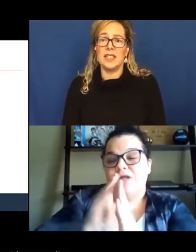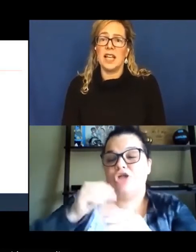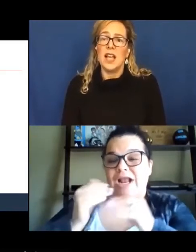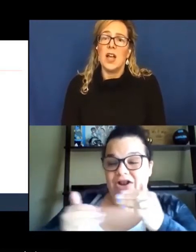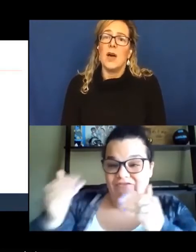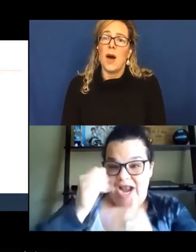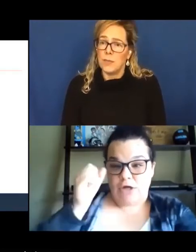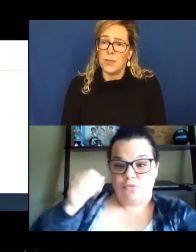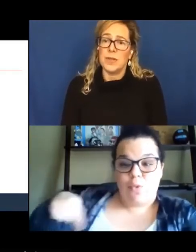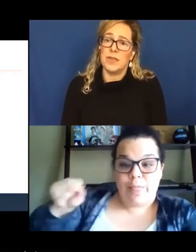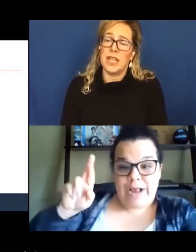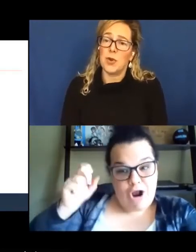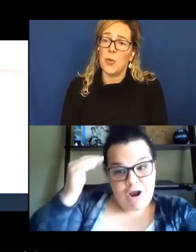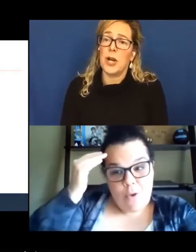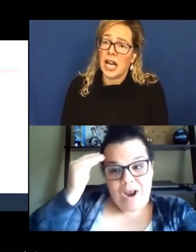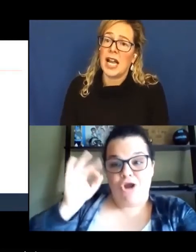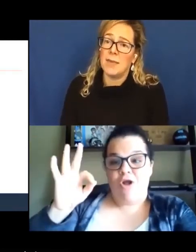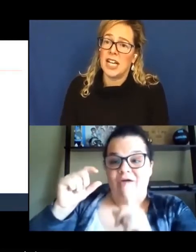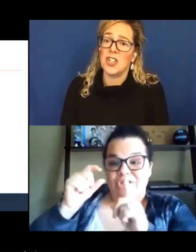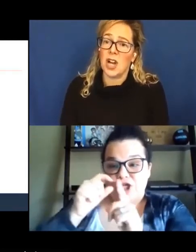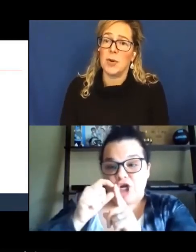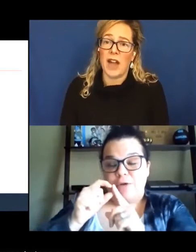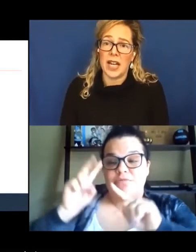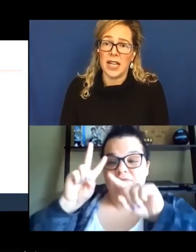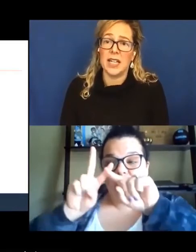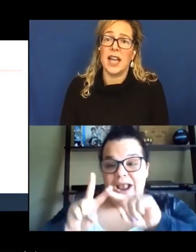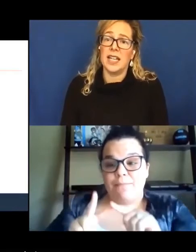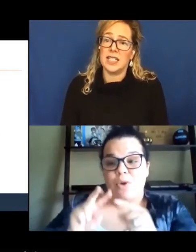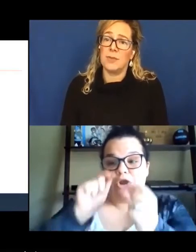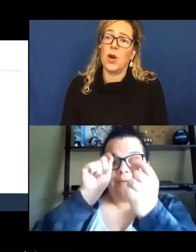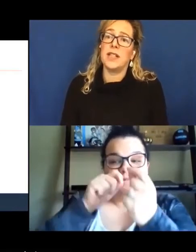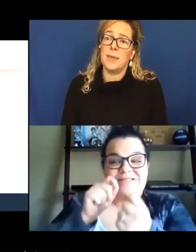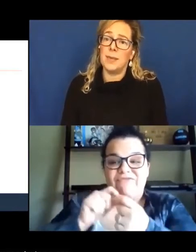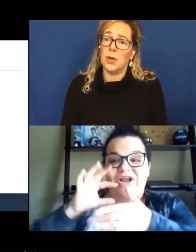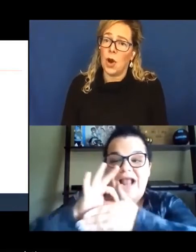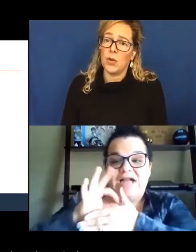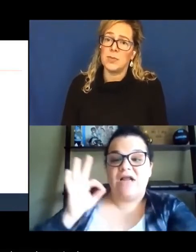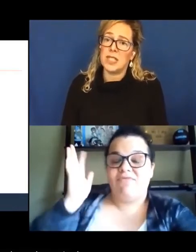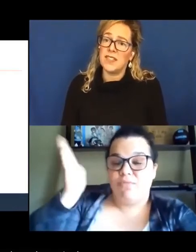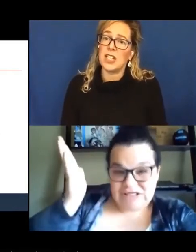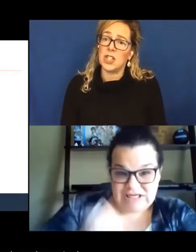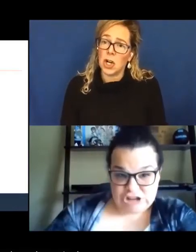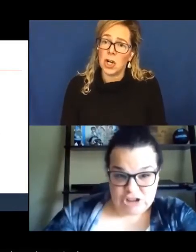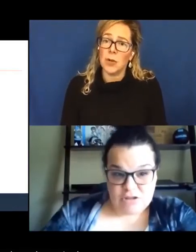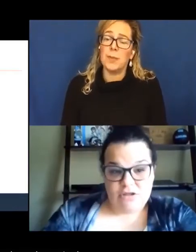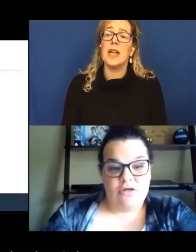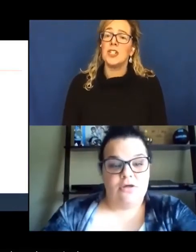that it is the appropriate accommodations are provided. And it's important that people know the